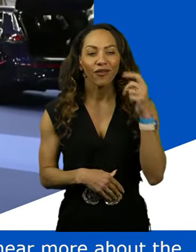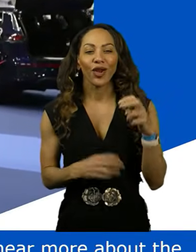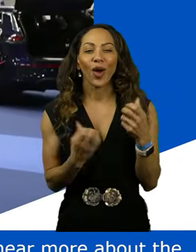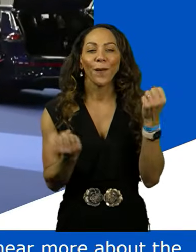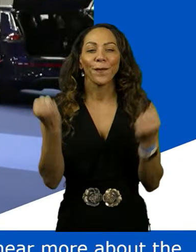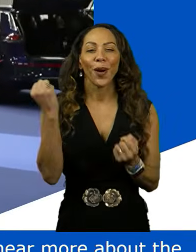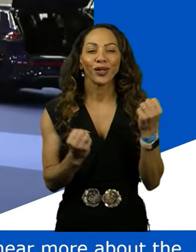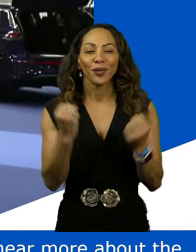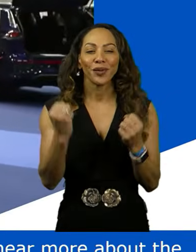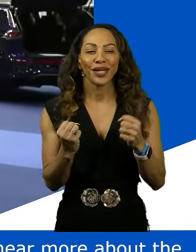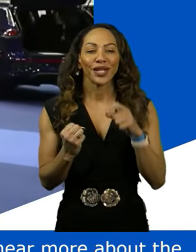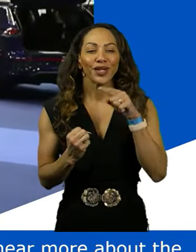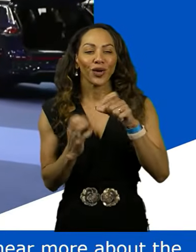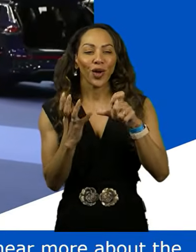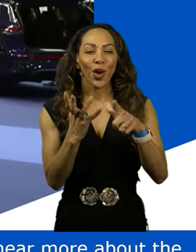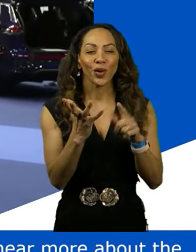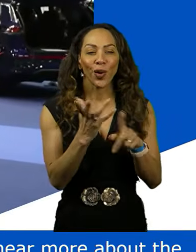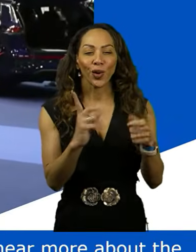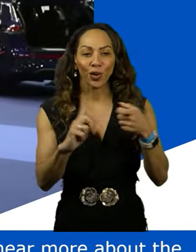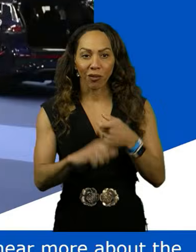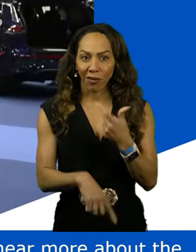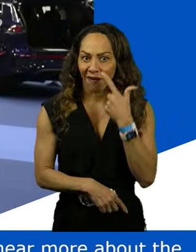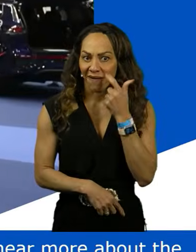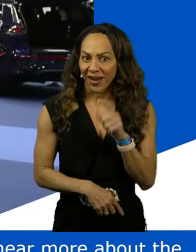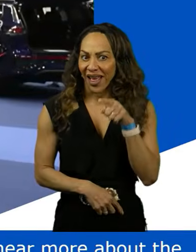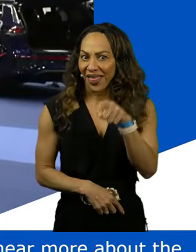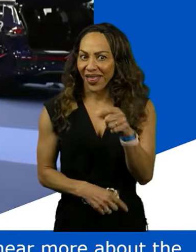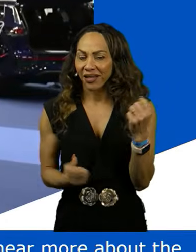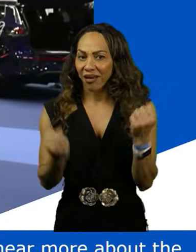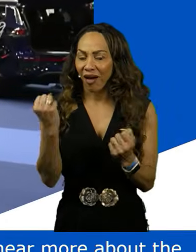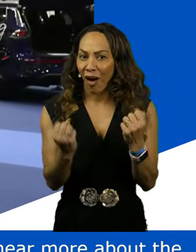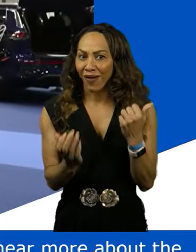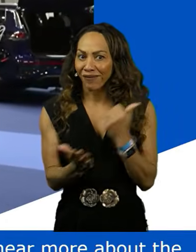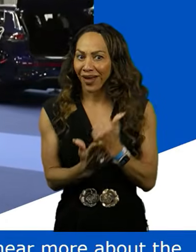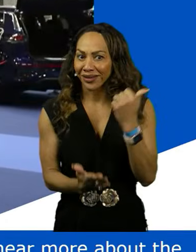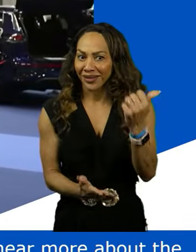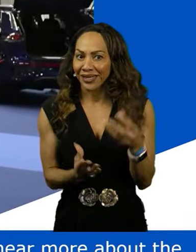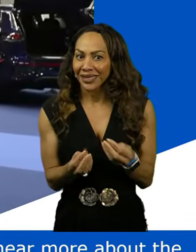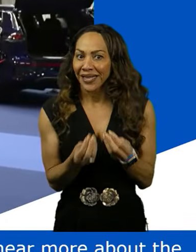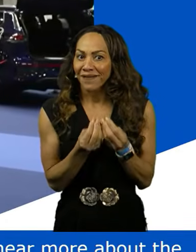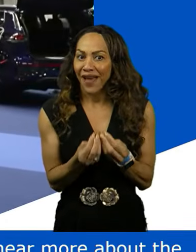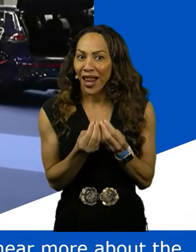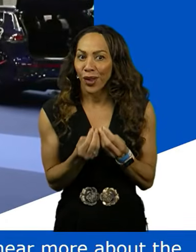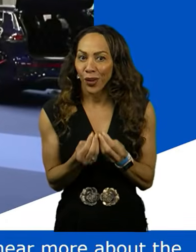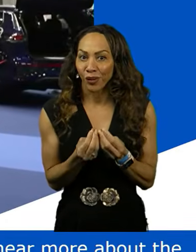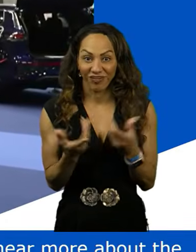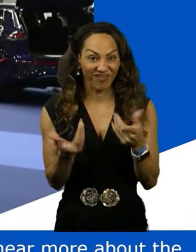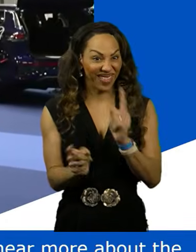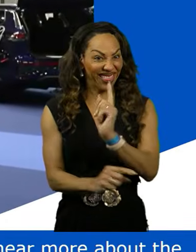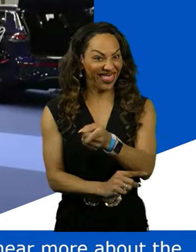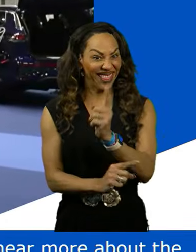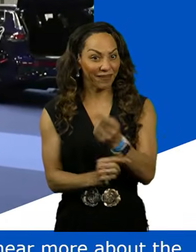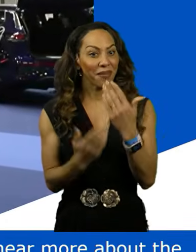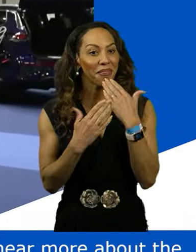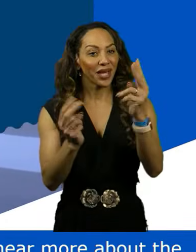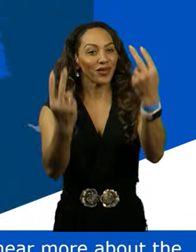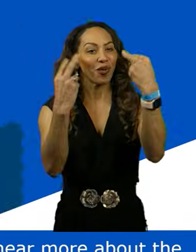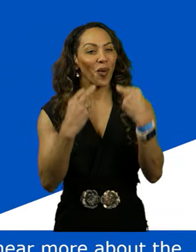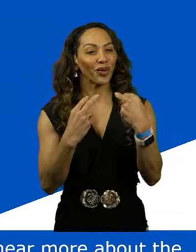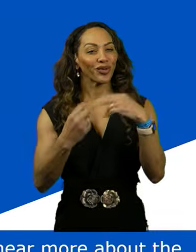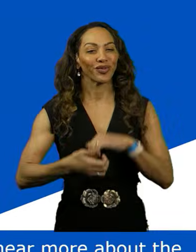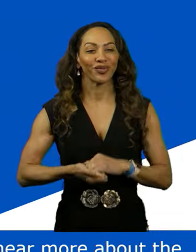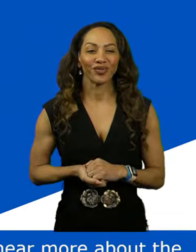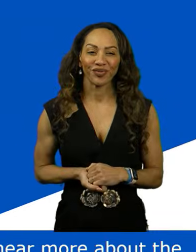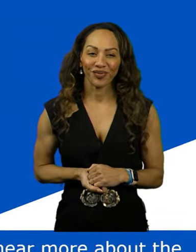motability.co.uk for all the information and to find out what a great value car it is on the screen. And there we go, that's the Hyundai Insta. Thank you for watching.